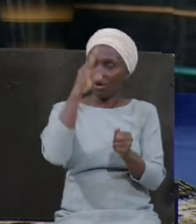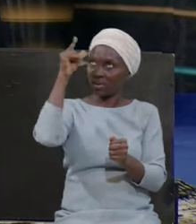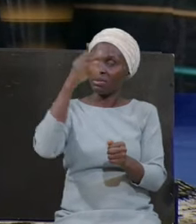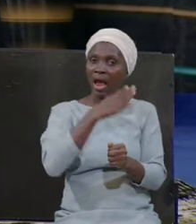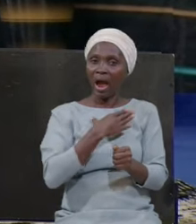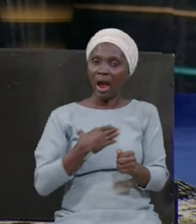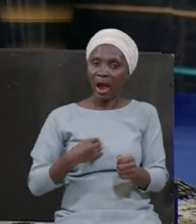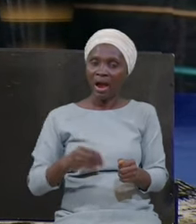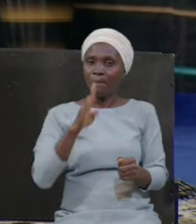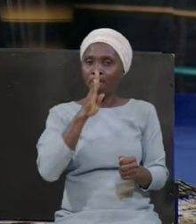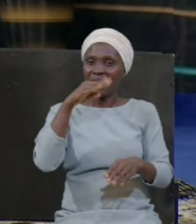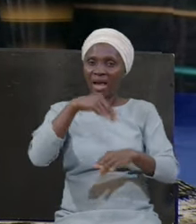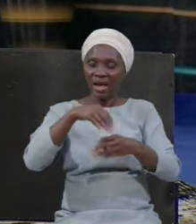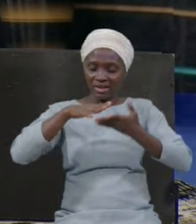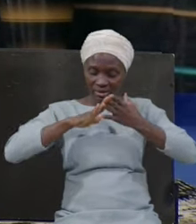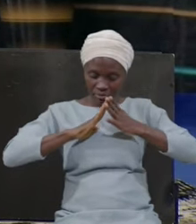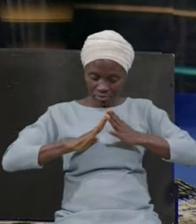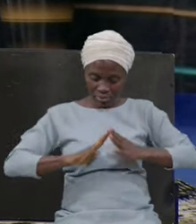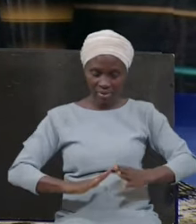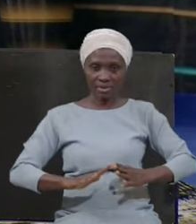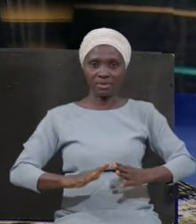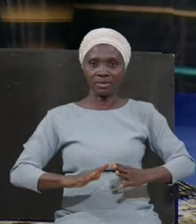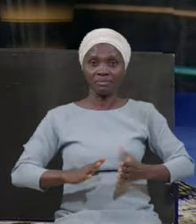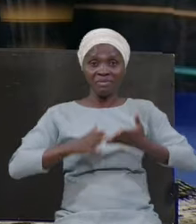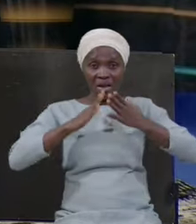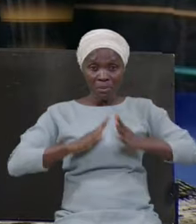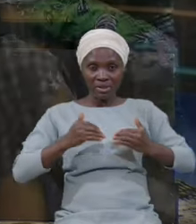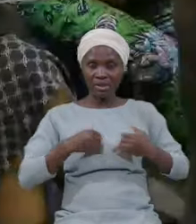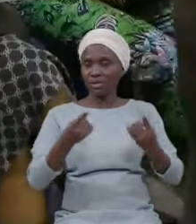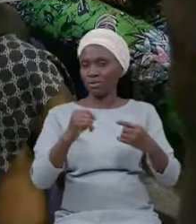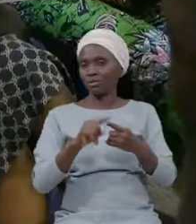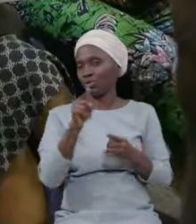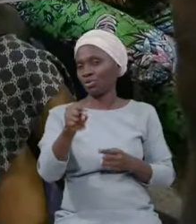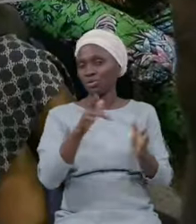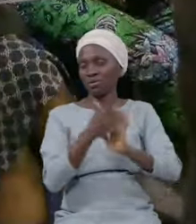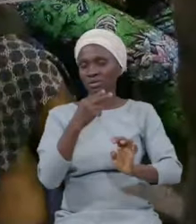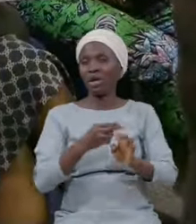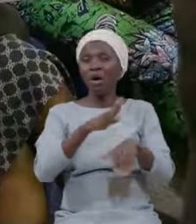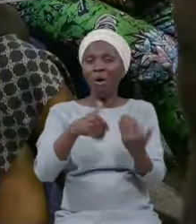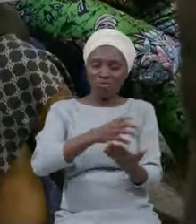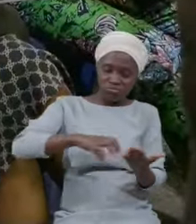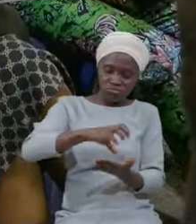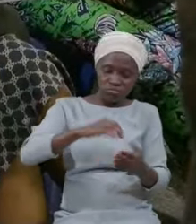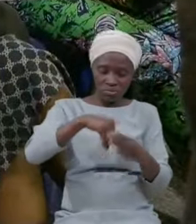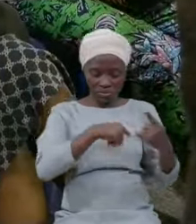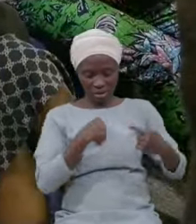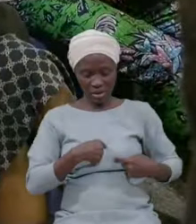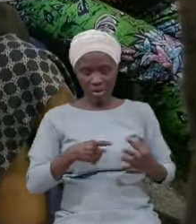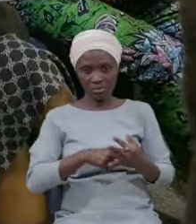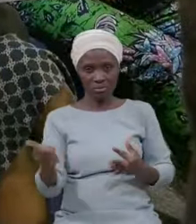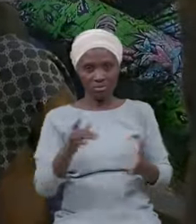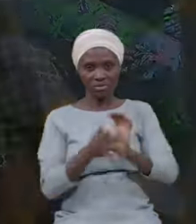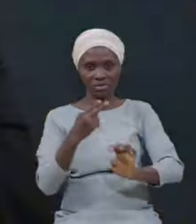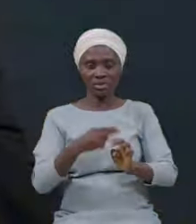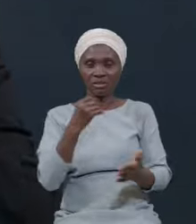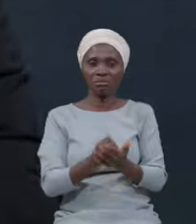Peace has come. Turbulence in the heart is going right now. Confusion in the heart, depression